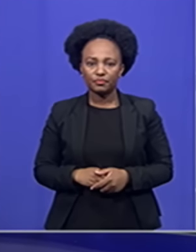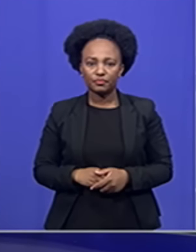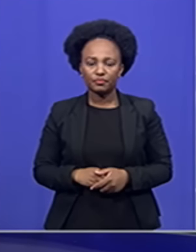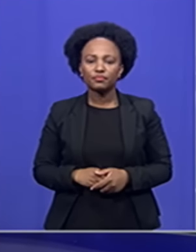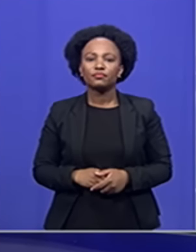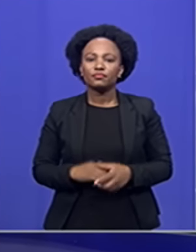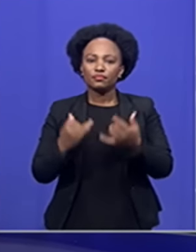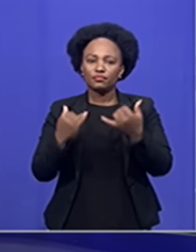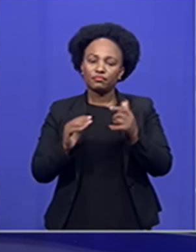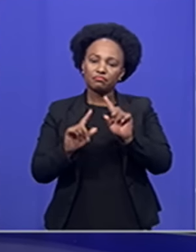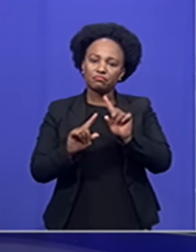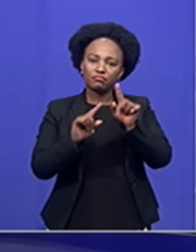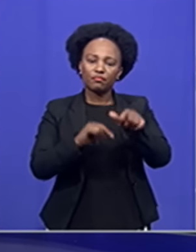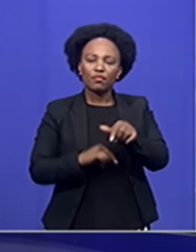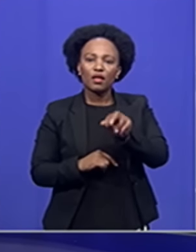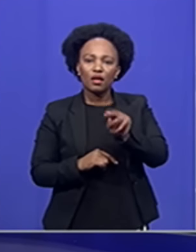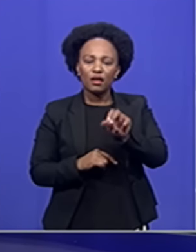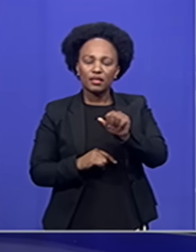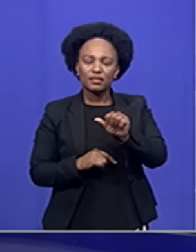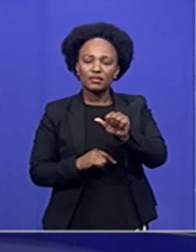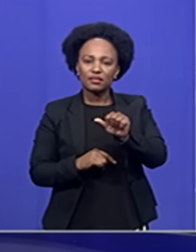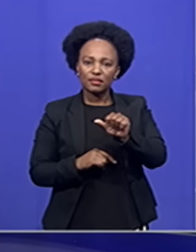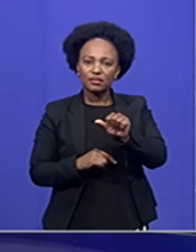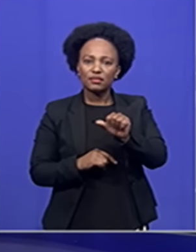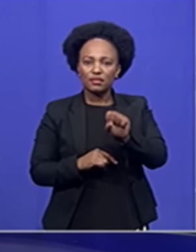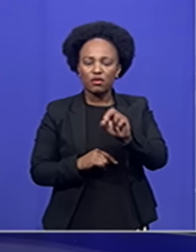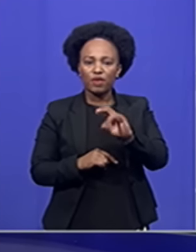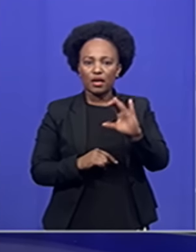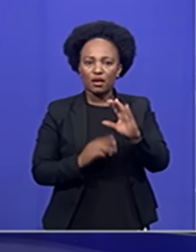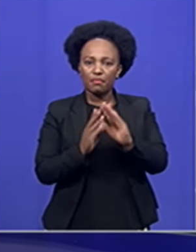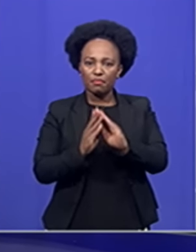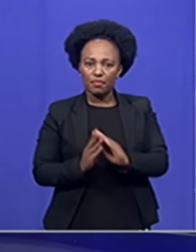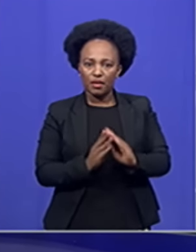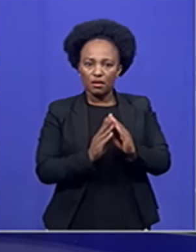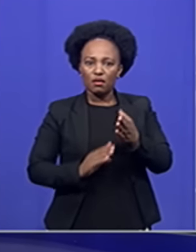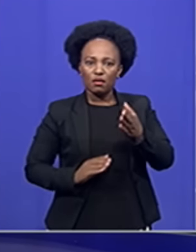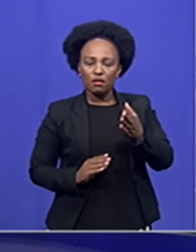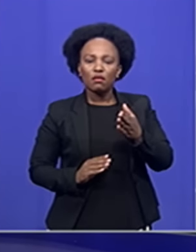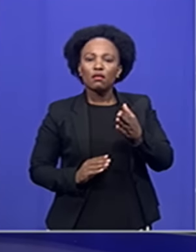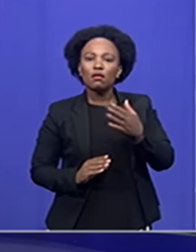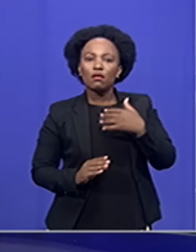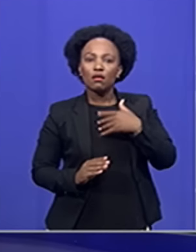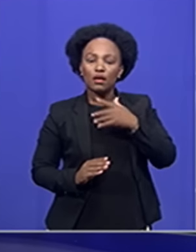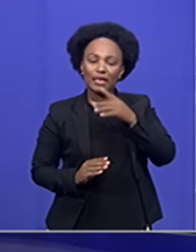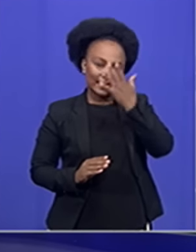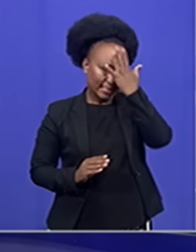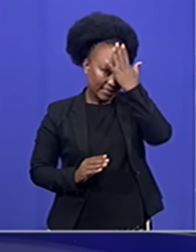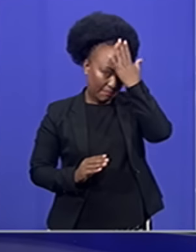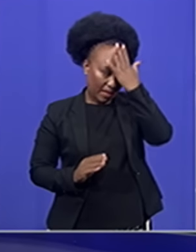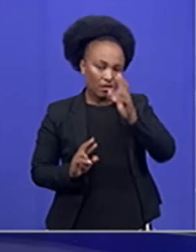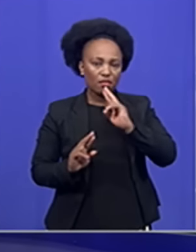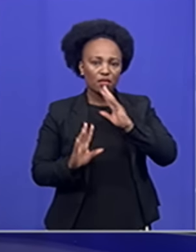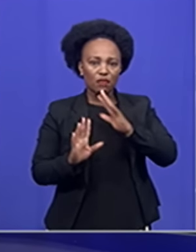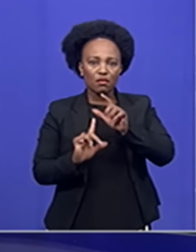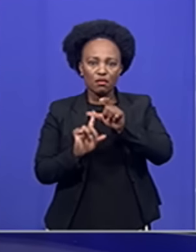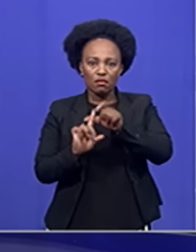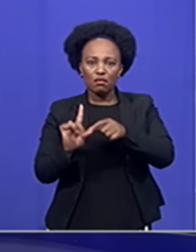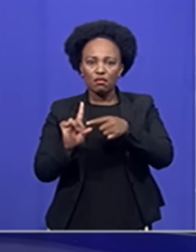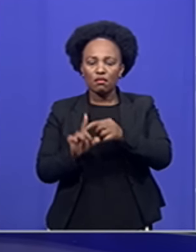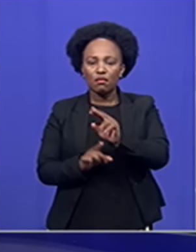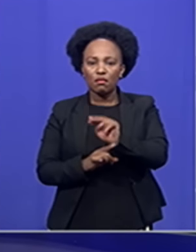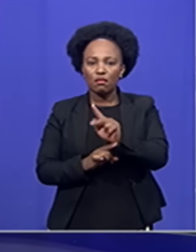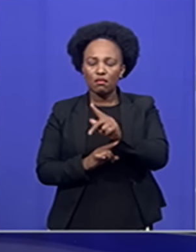Gabiale re tselela ka Nasrec fao seboka sa G20 se kopane go gona madi le motšweletši wa rena wa ditaba tša leleme la Sepedi Nkgadimeng Kekana